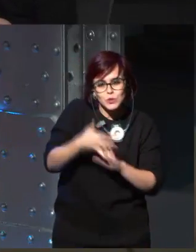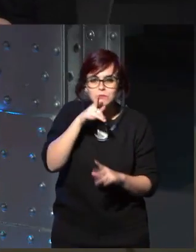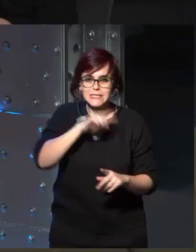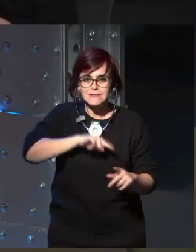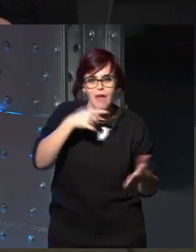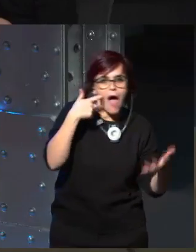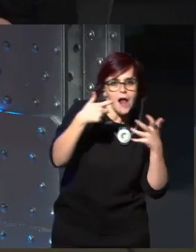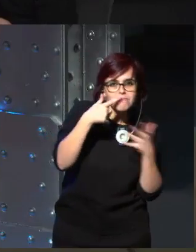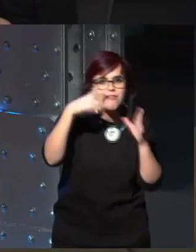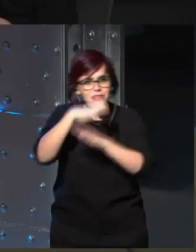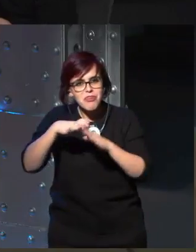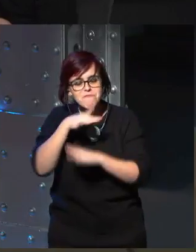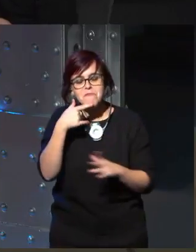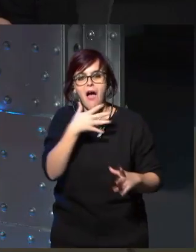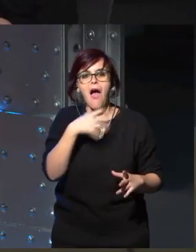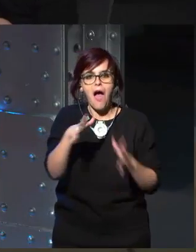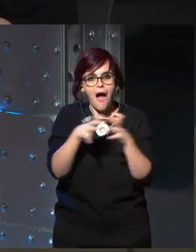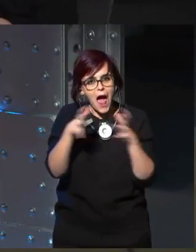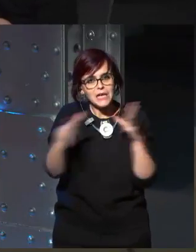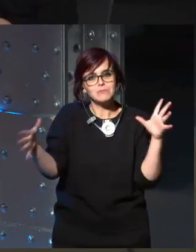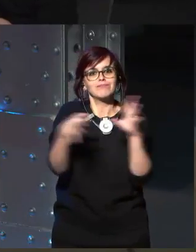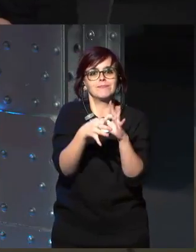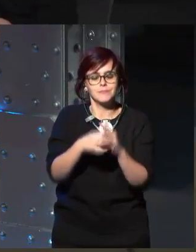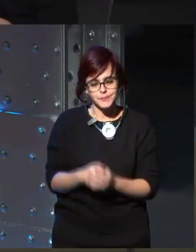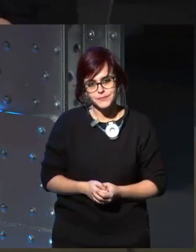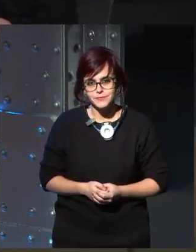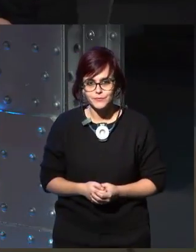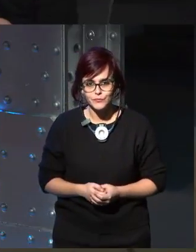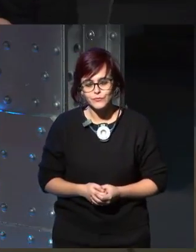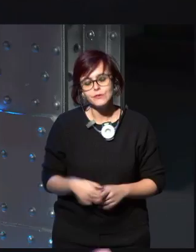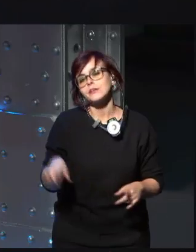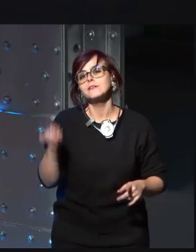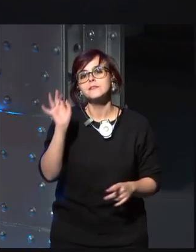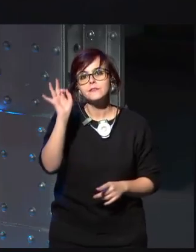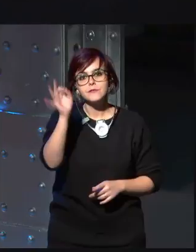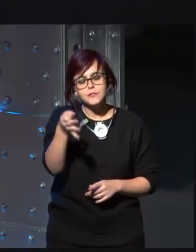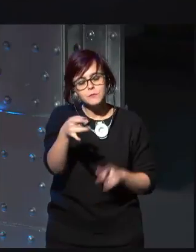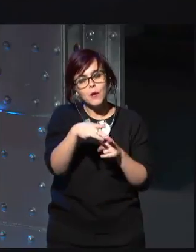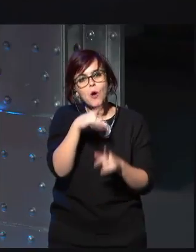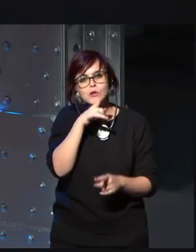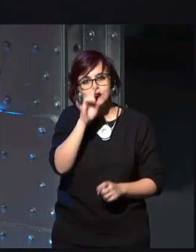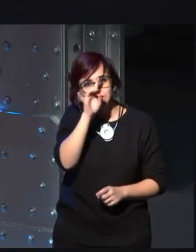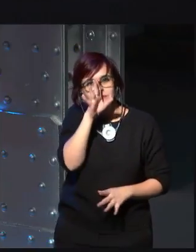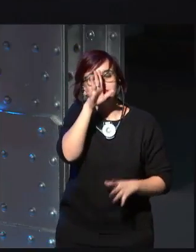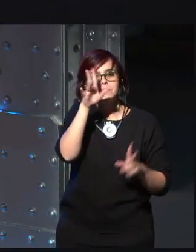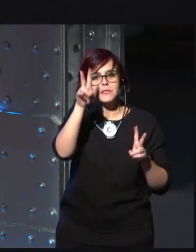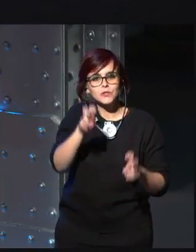forma, esa manera en la que... But in some way, people were surprised at first when